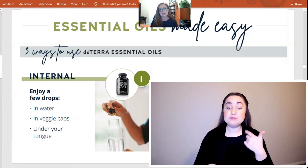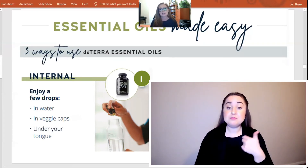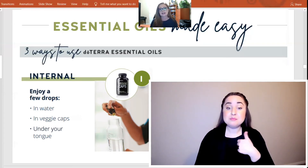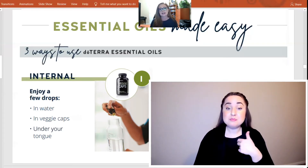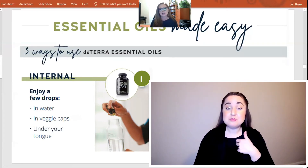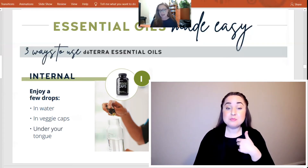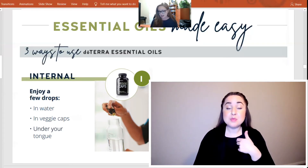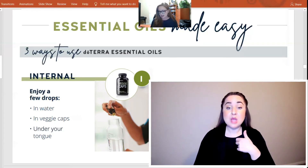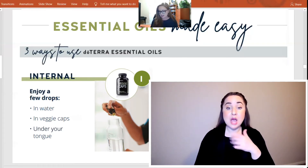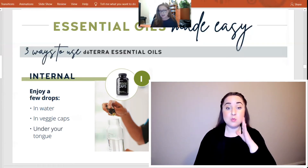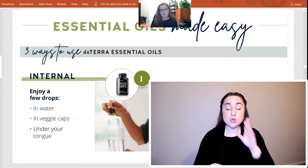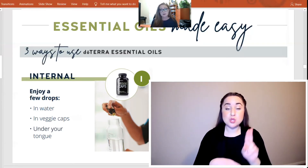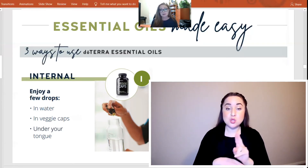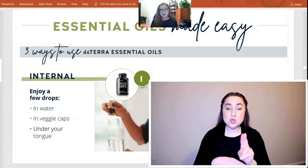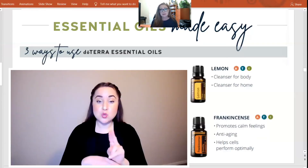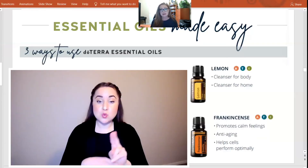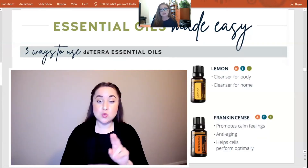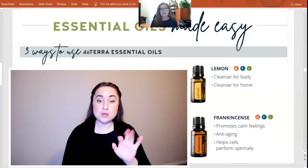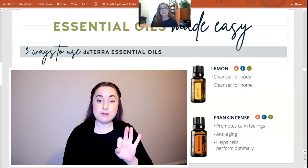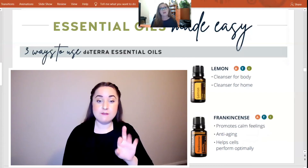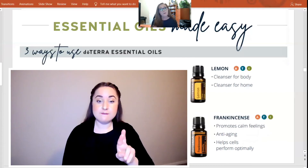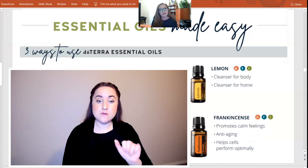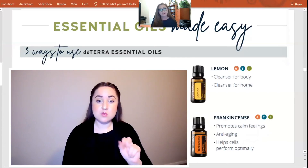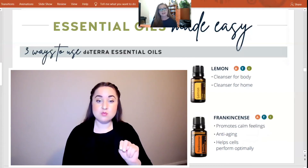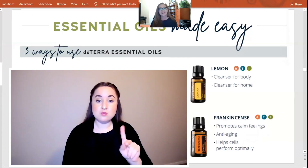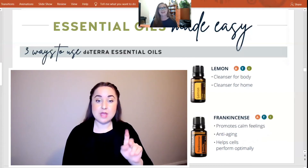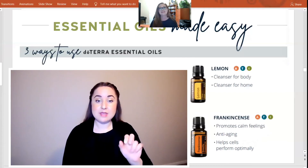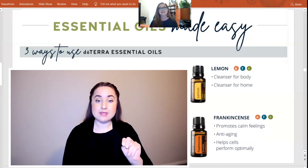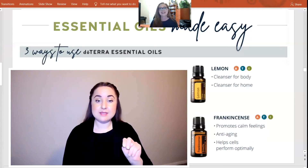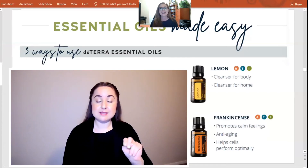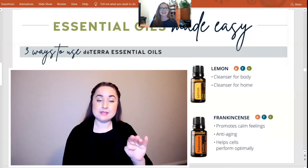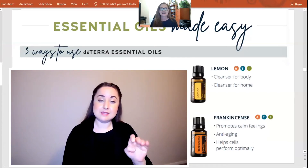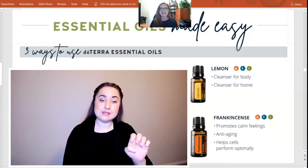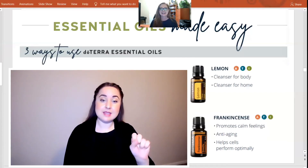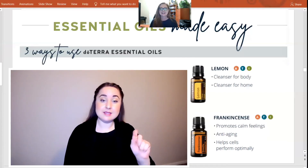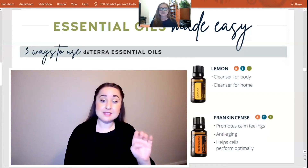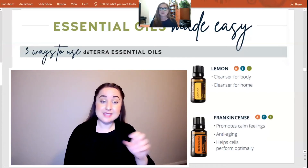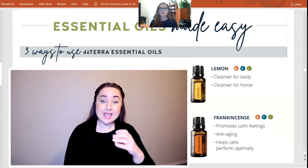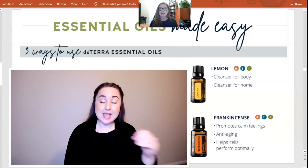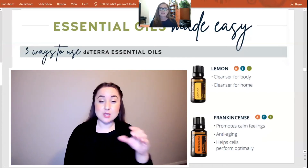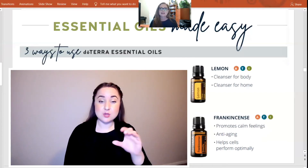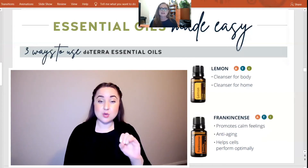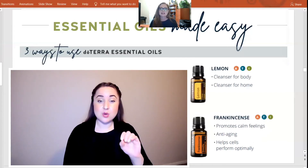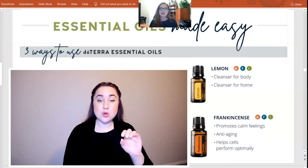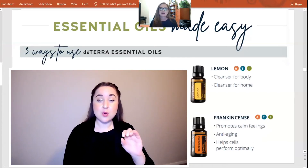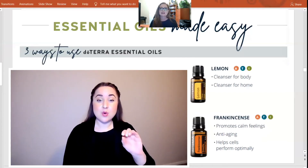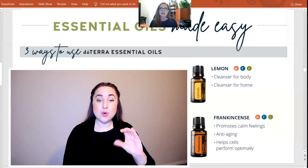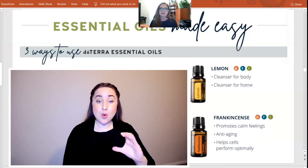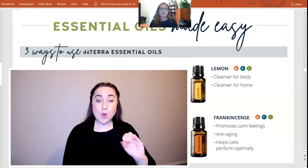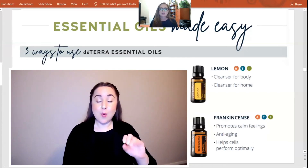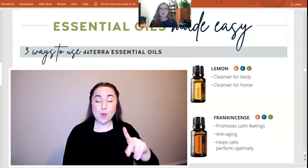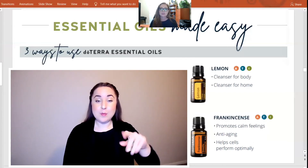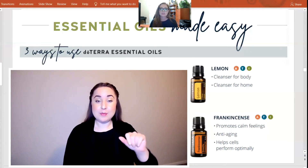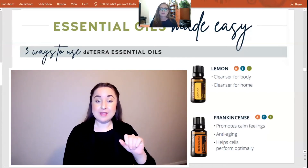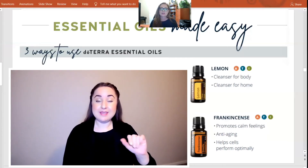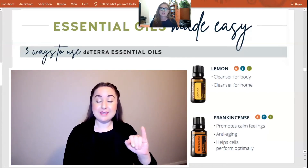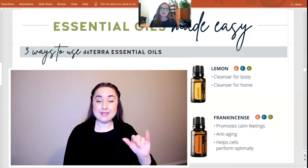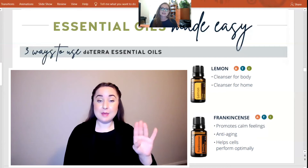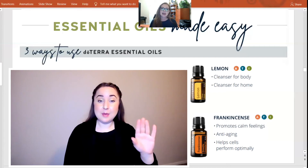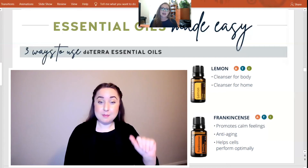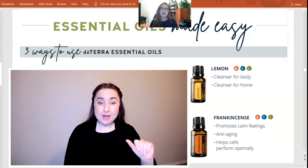and I put lemon in my water every day. So lemon is a cleanser